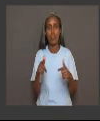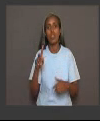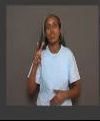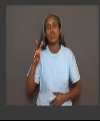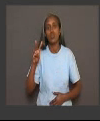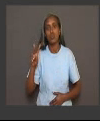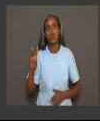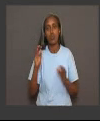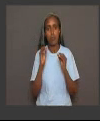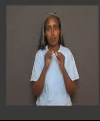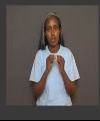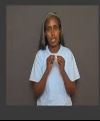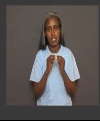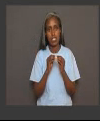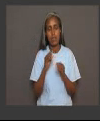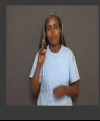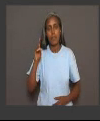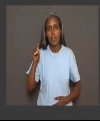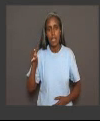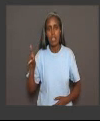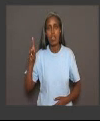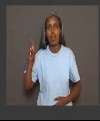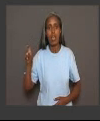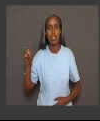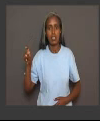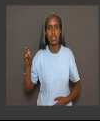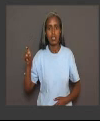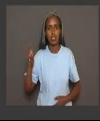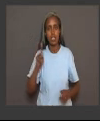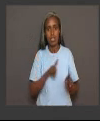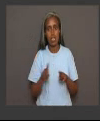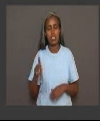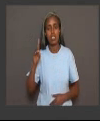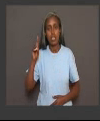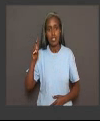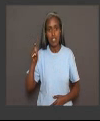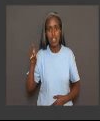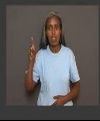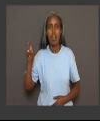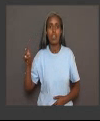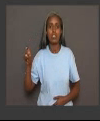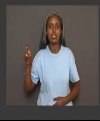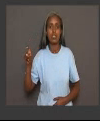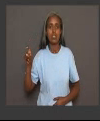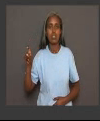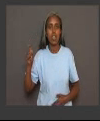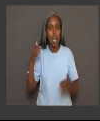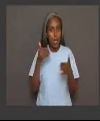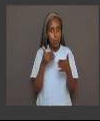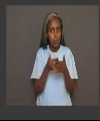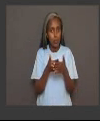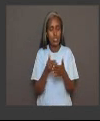2 plus delta x as delta x